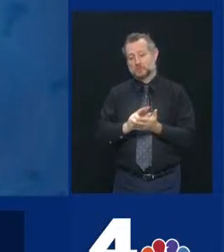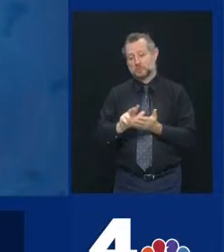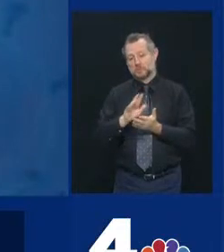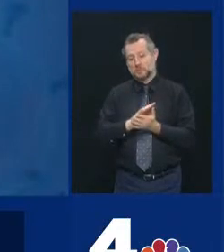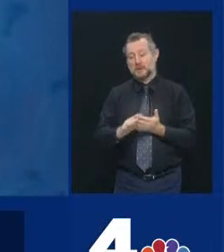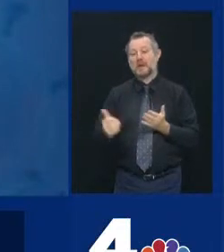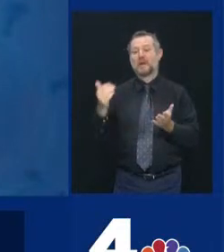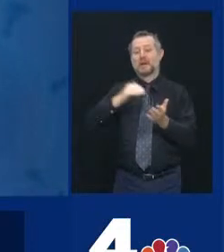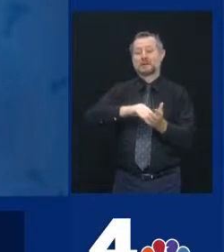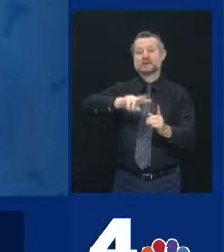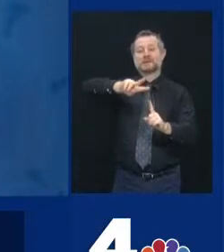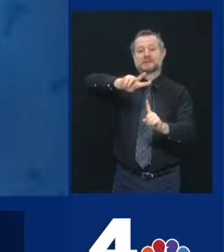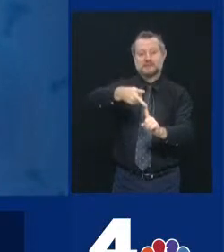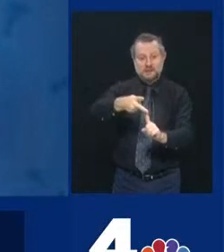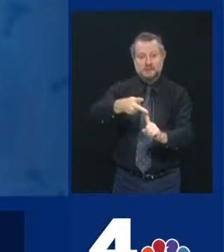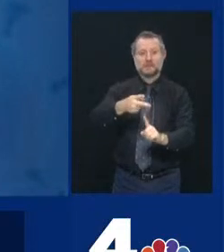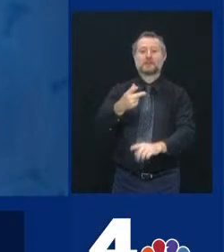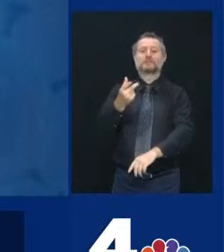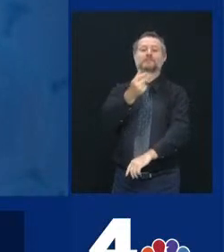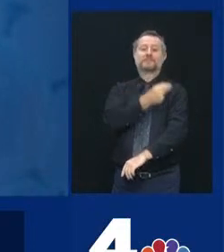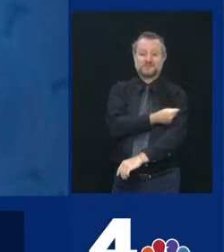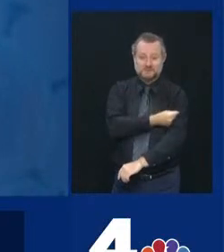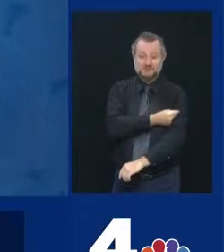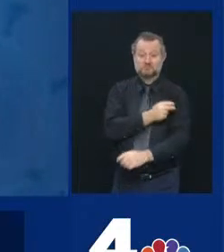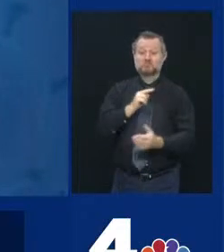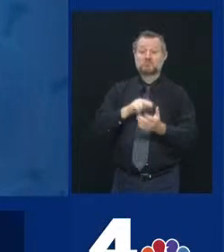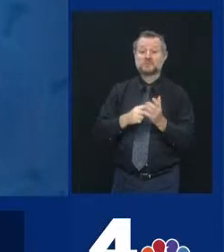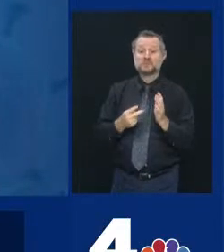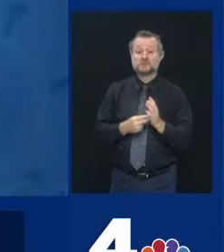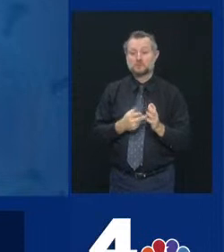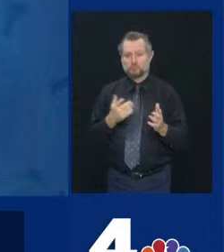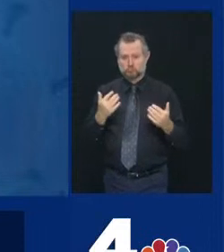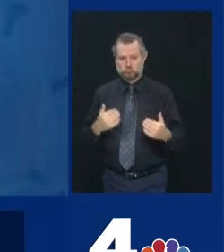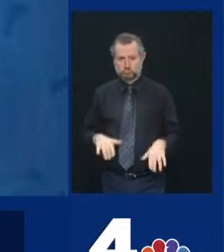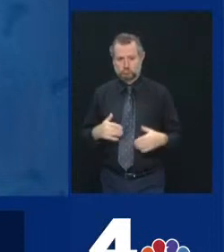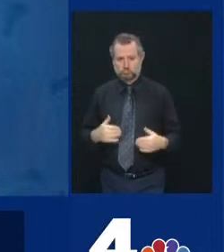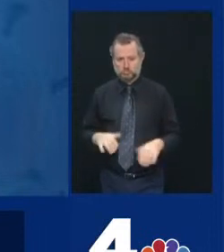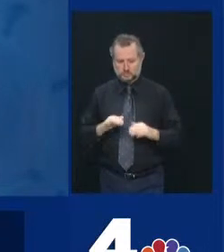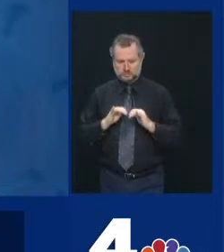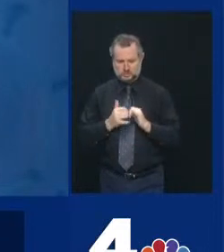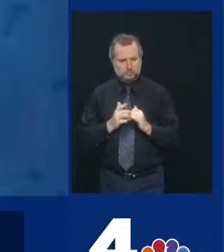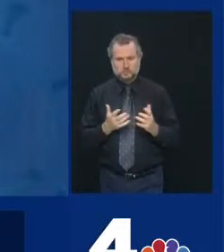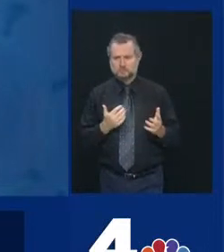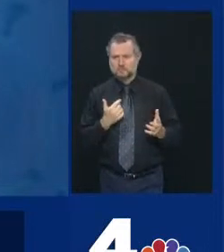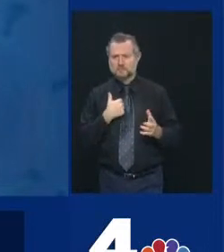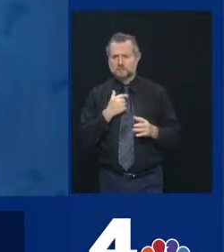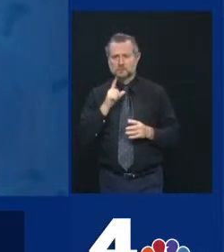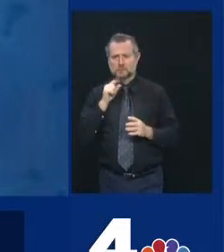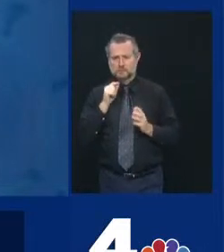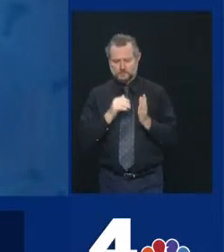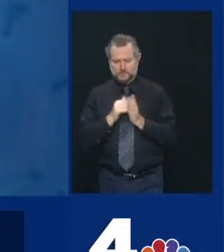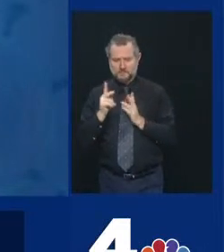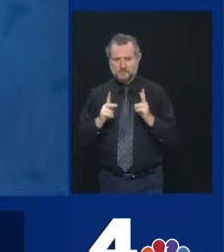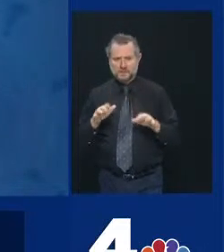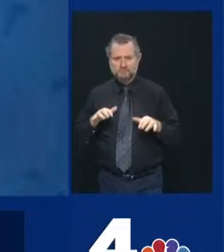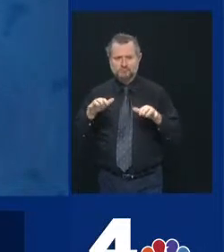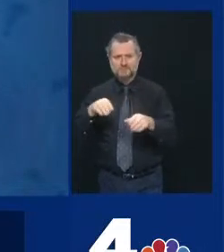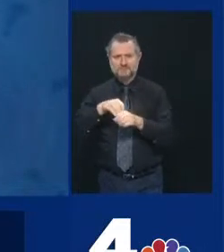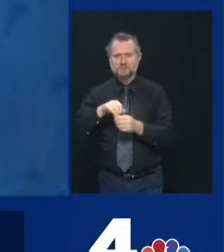You would have to organize an effort to vaccinate everyone